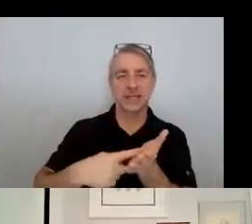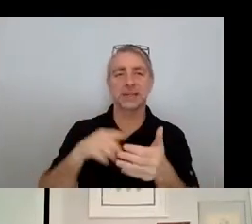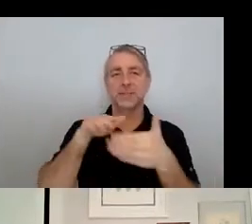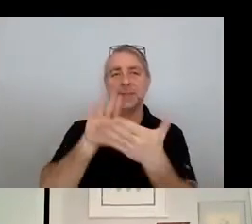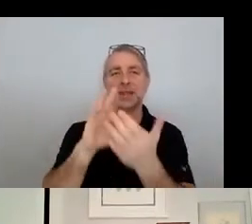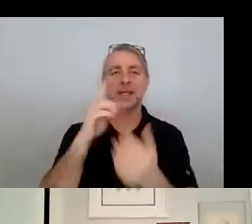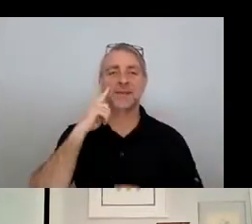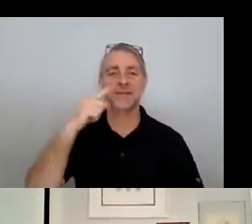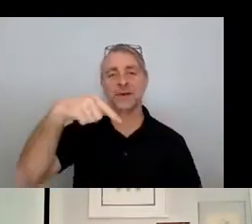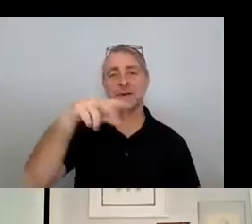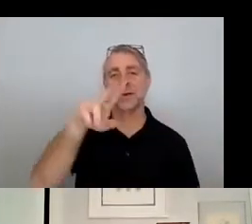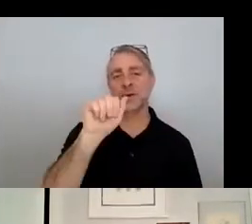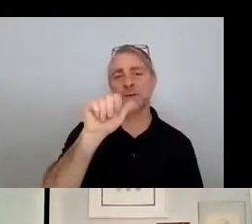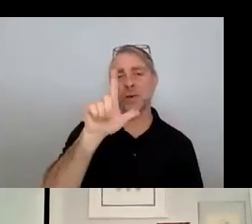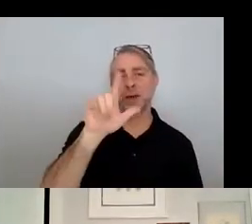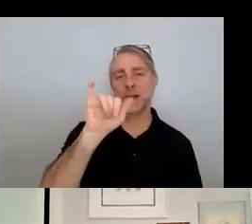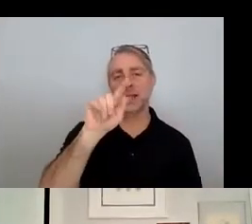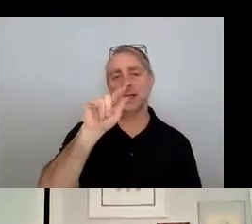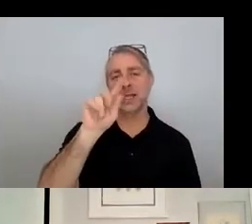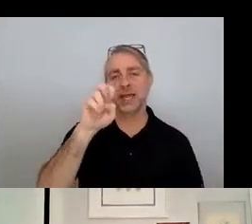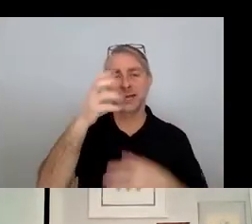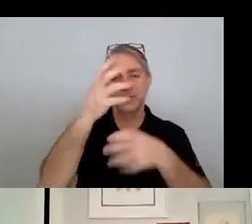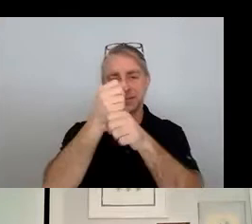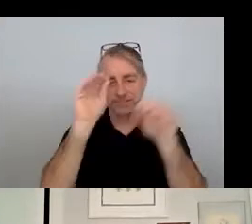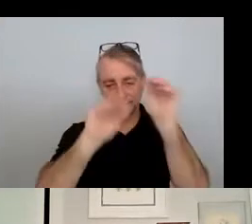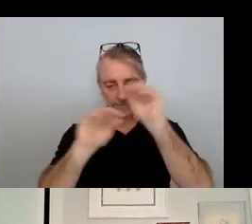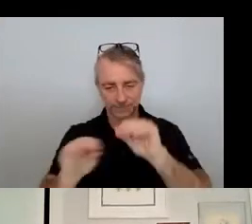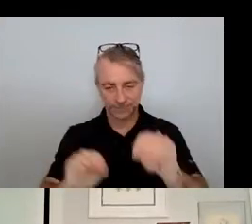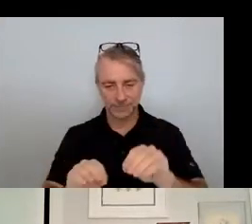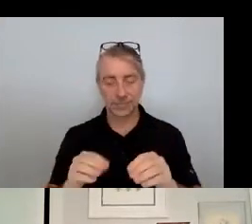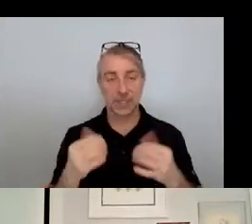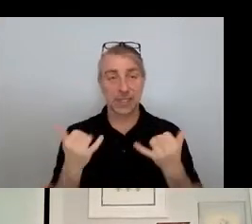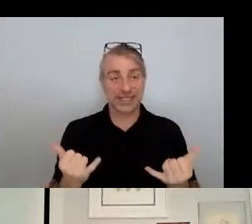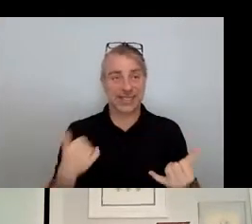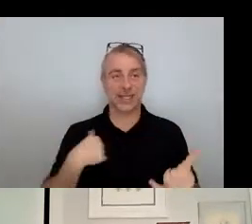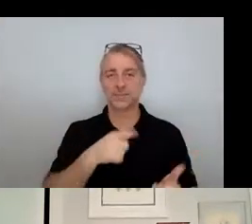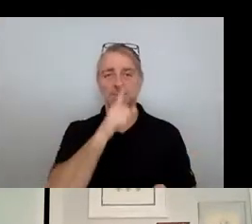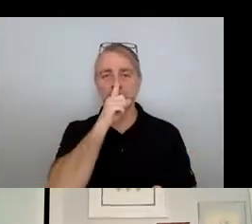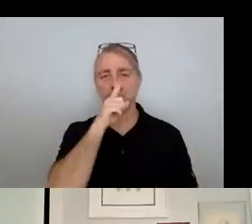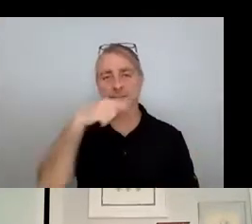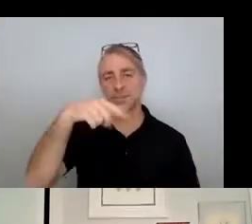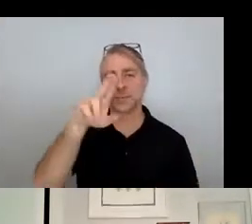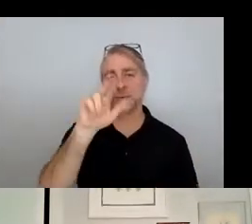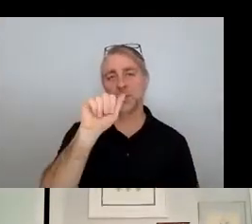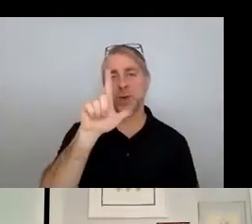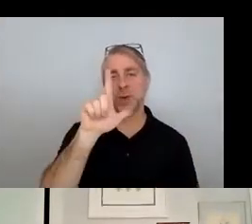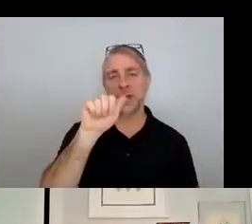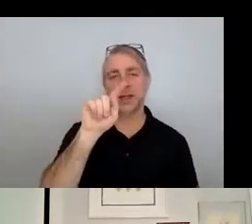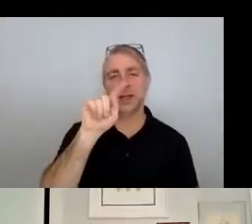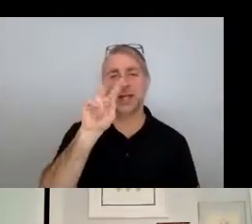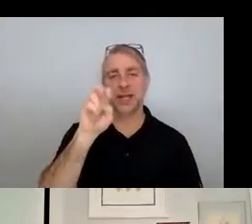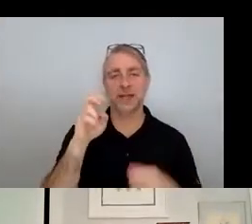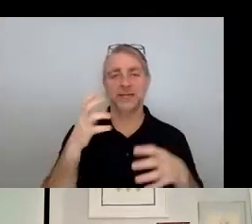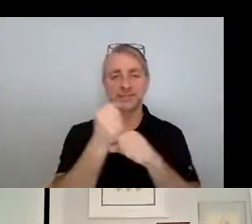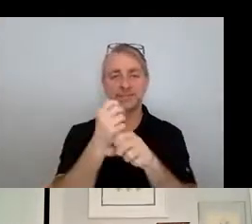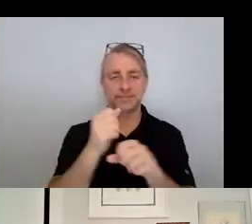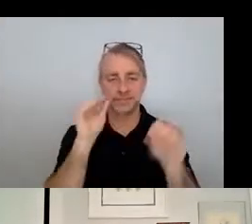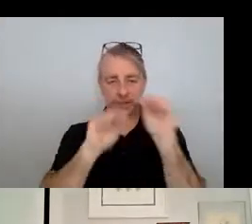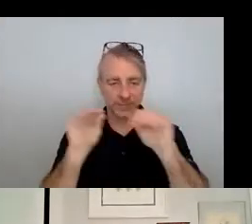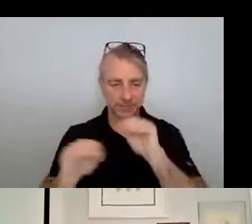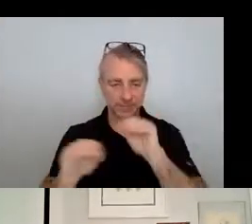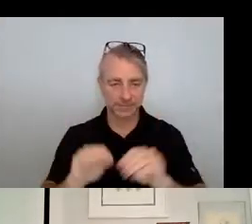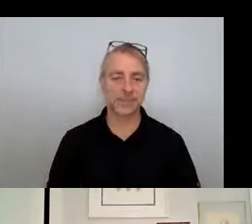synthesis. But that's not what we're going to talk about here. So. Okay, I wanted to also just give you a sense